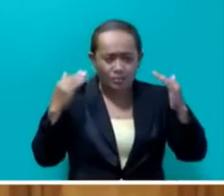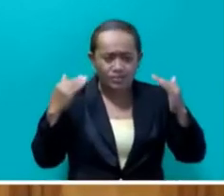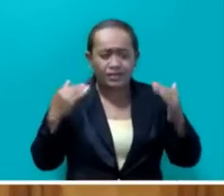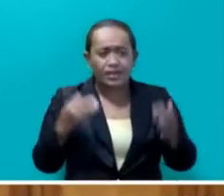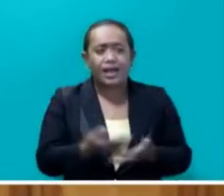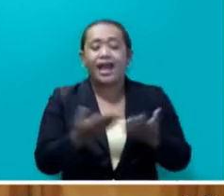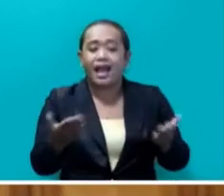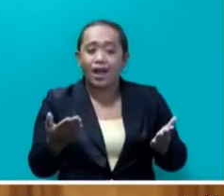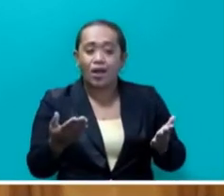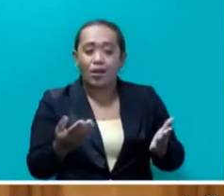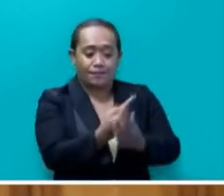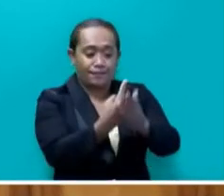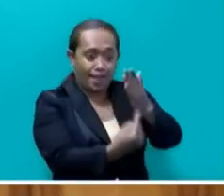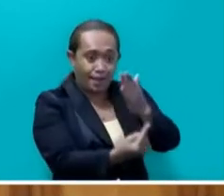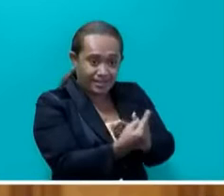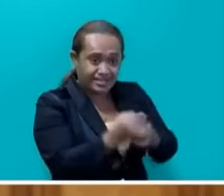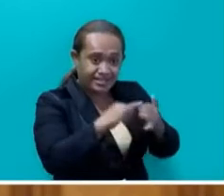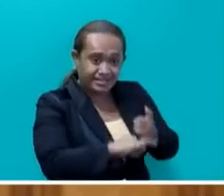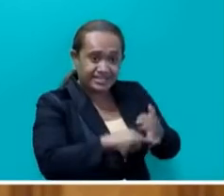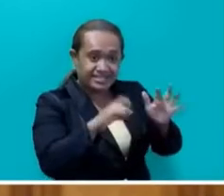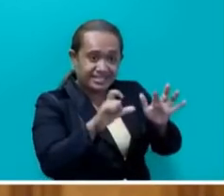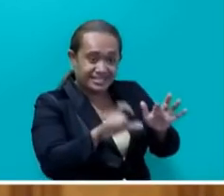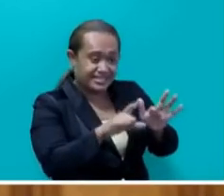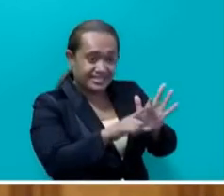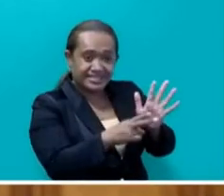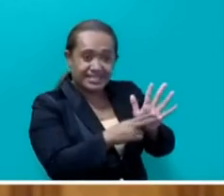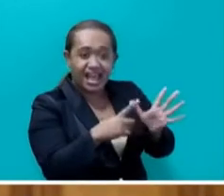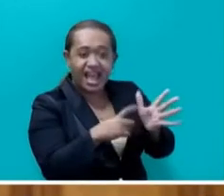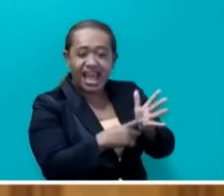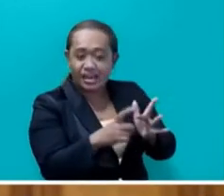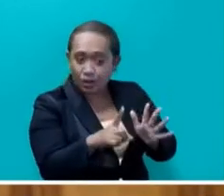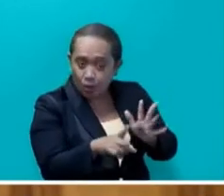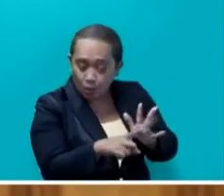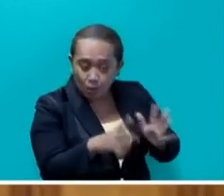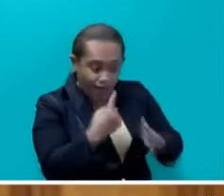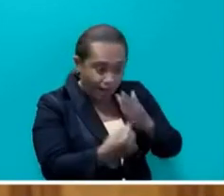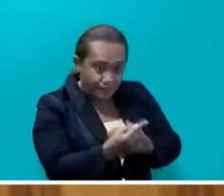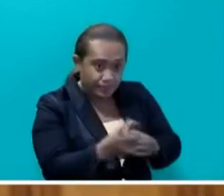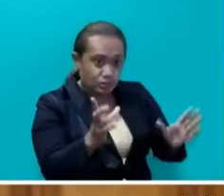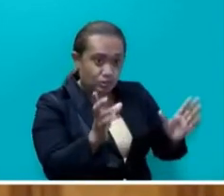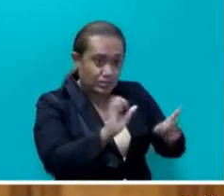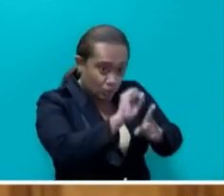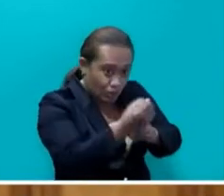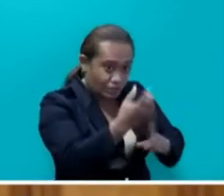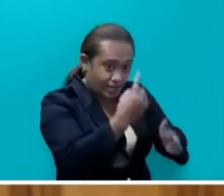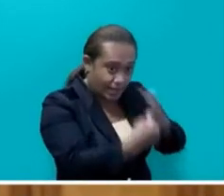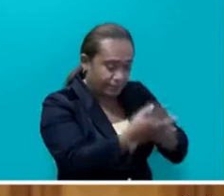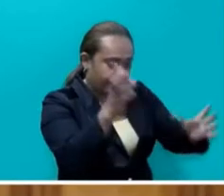scenario budgeting. You can budget according to the scenario that you face today for the next 6 months. What we have today is the